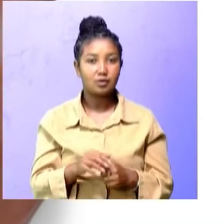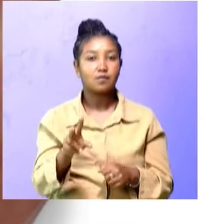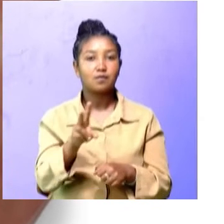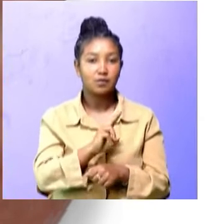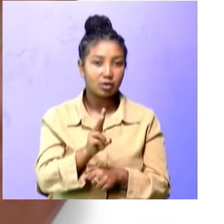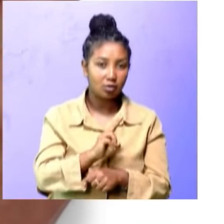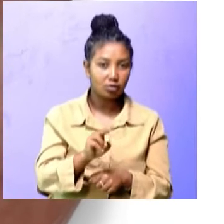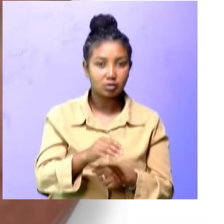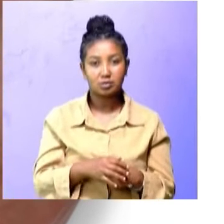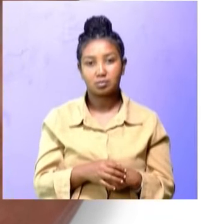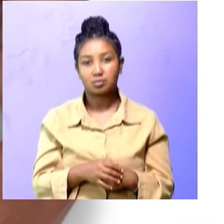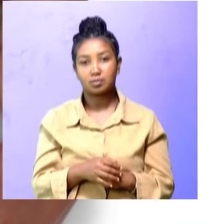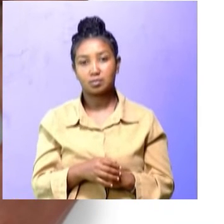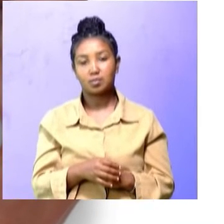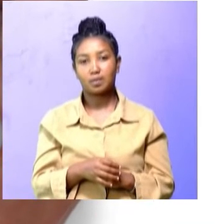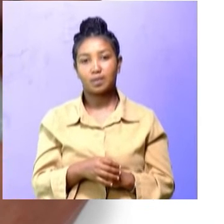videos